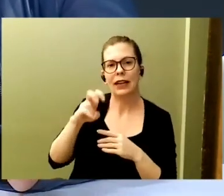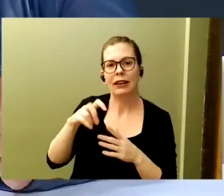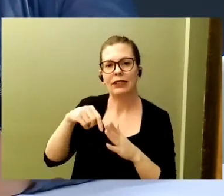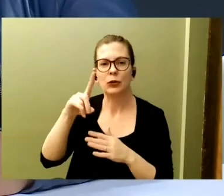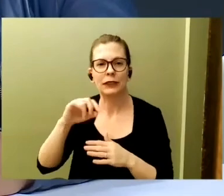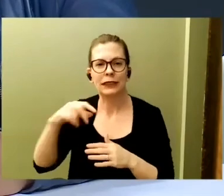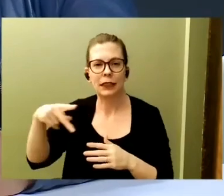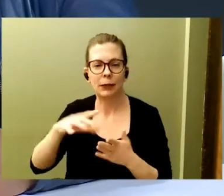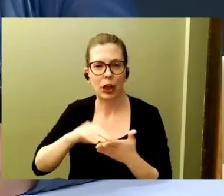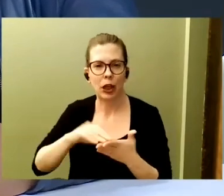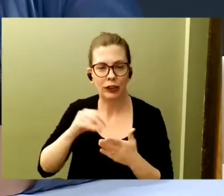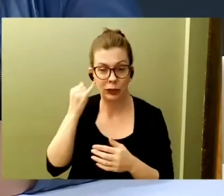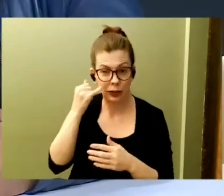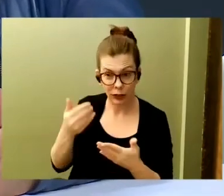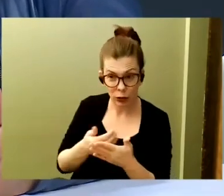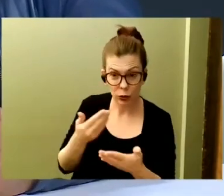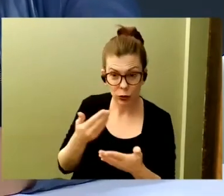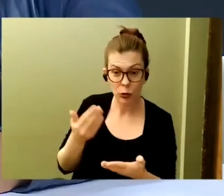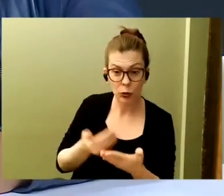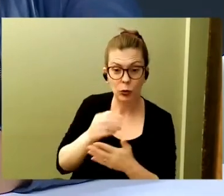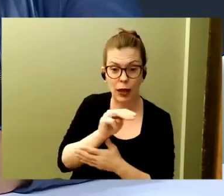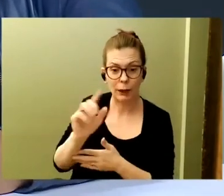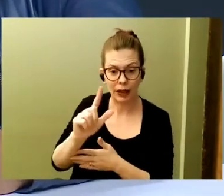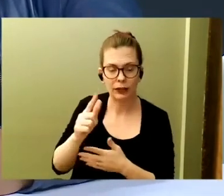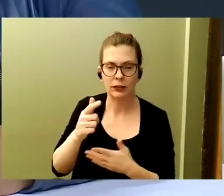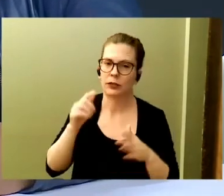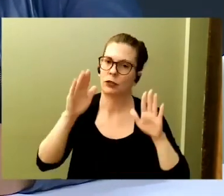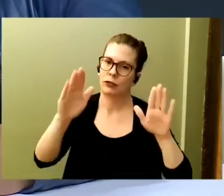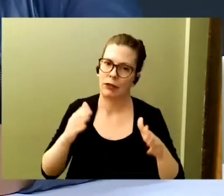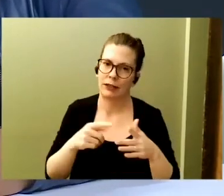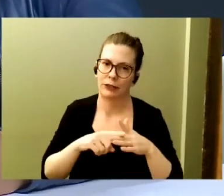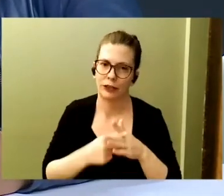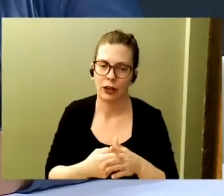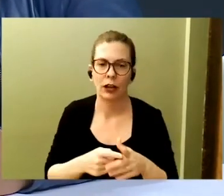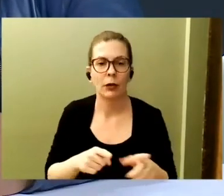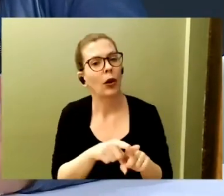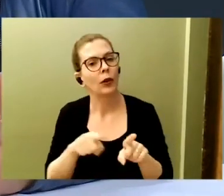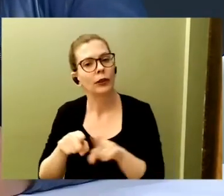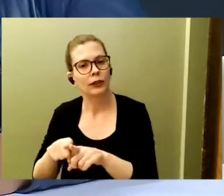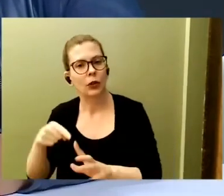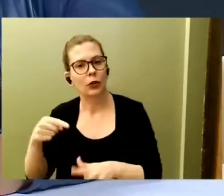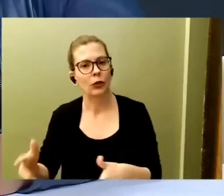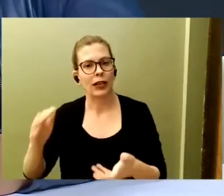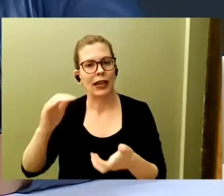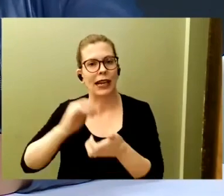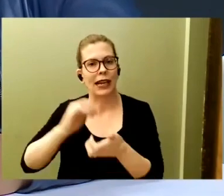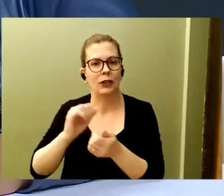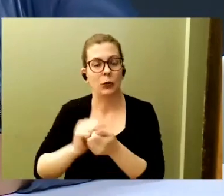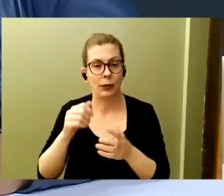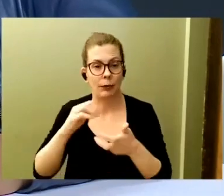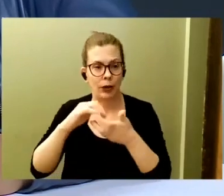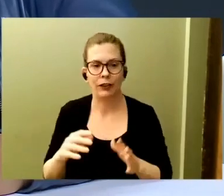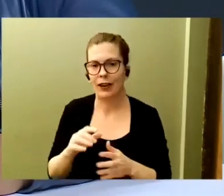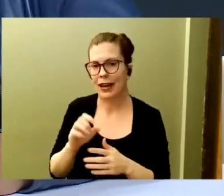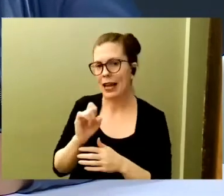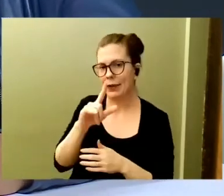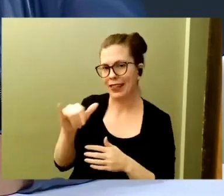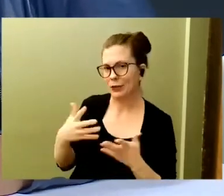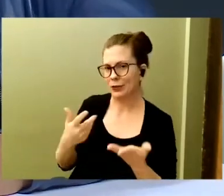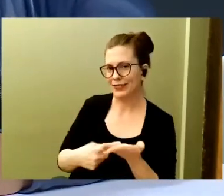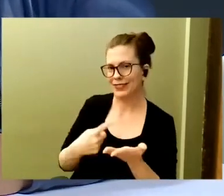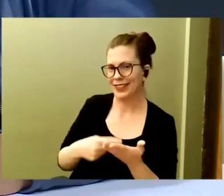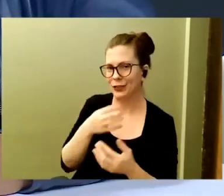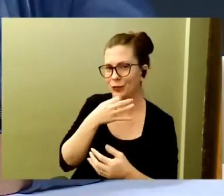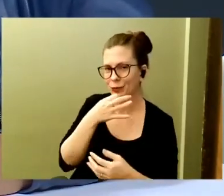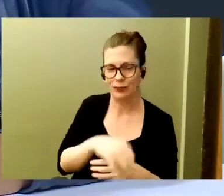you to start with, as well as a partner, Hugging Face. We connect with them as well, and I know that Emily's going to be talking about them pretty soon. Yep. Yeah.